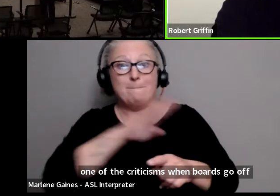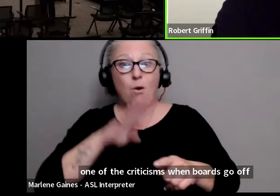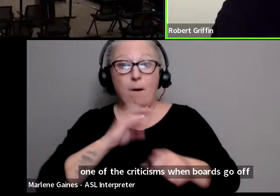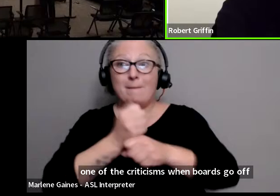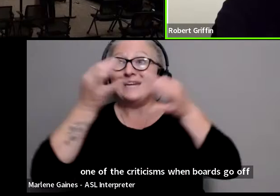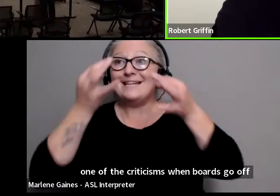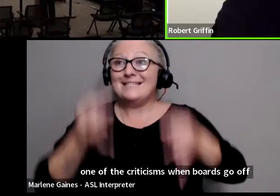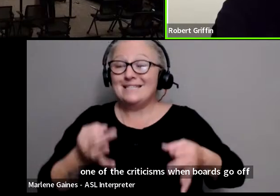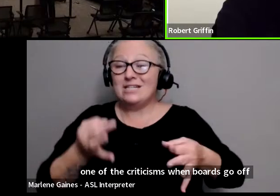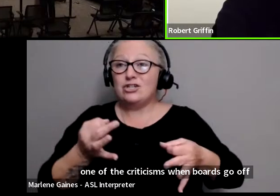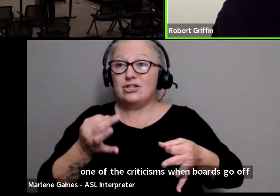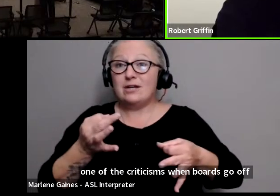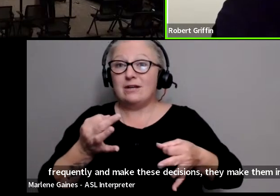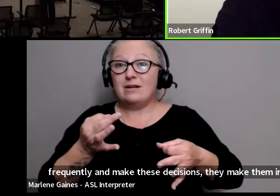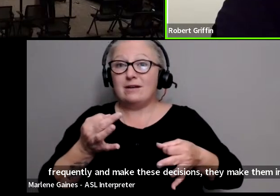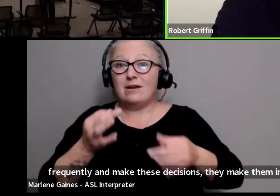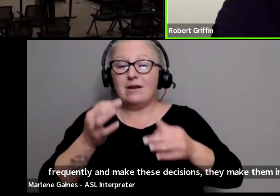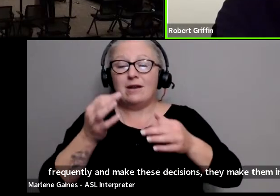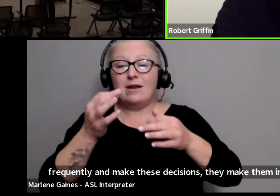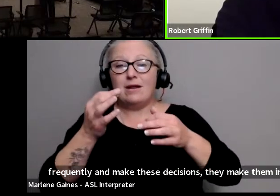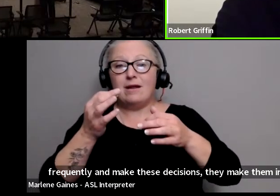make them in a vacuum and don't